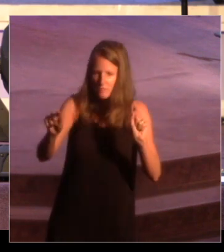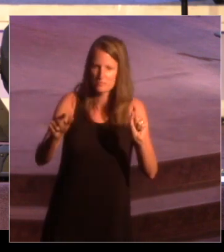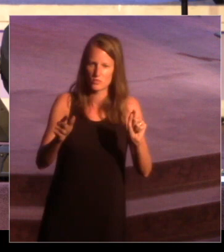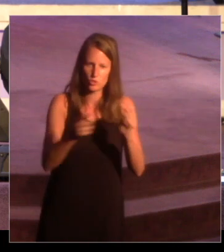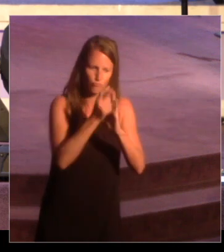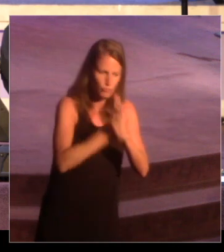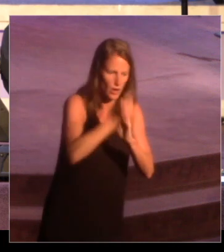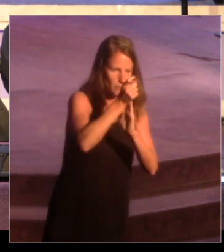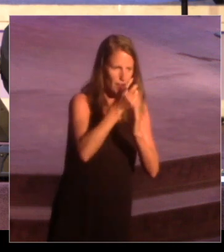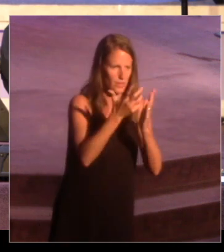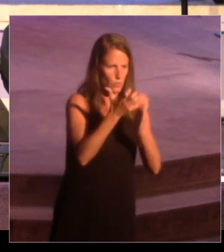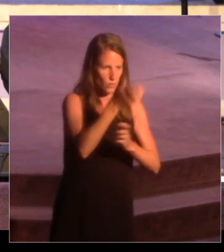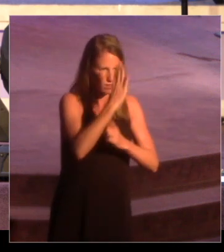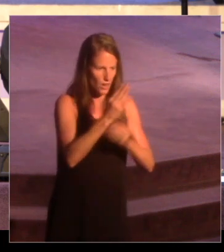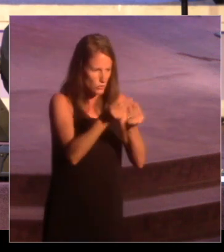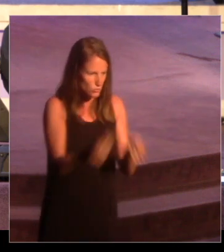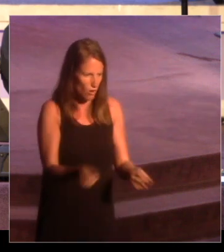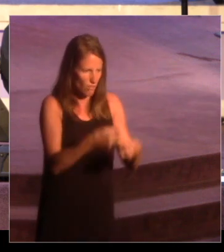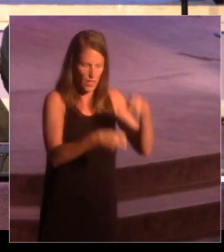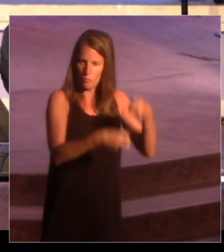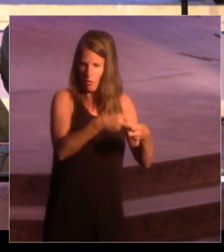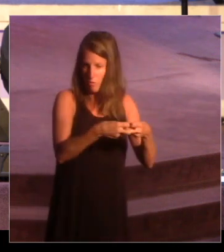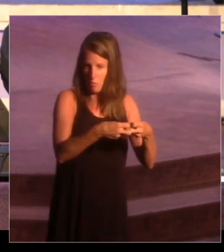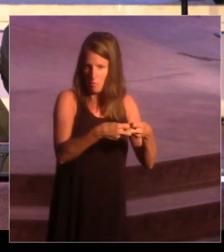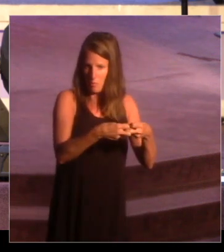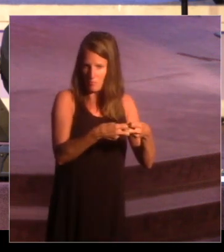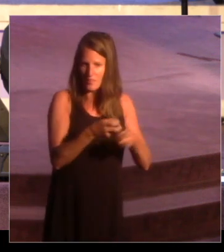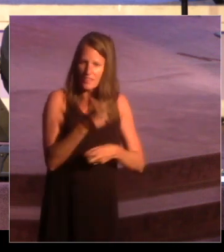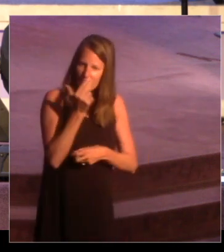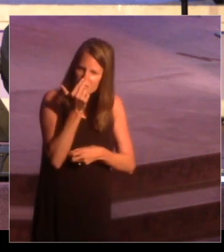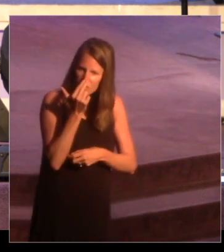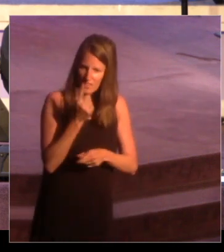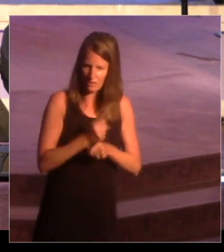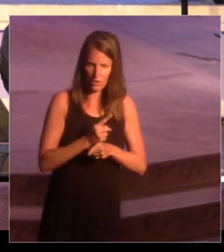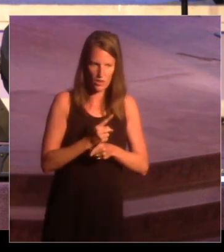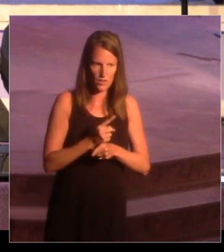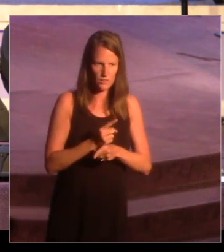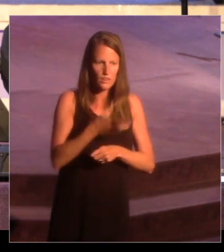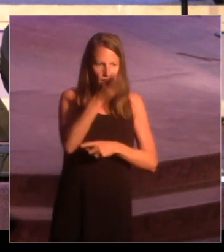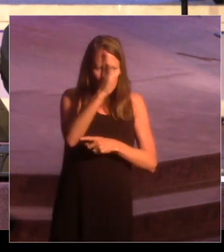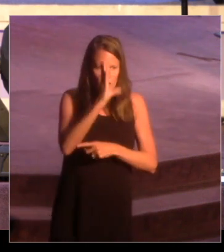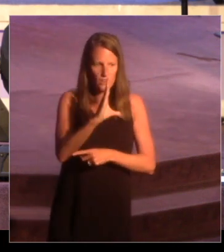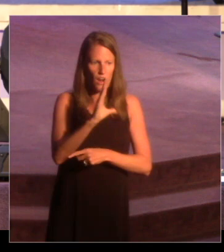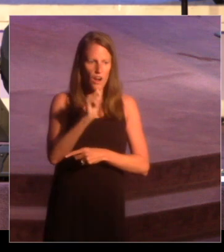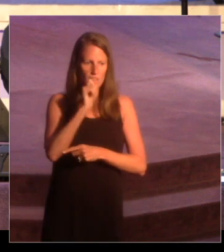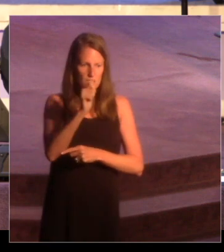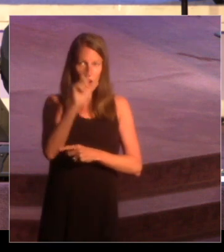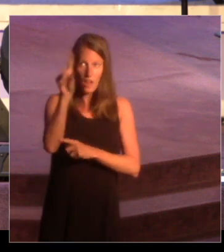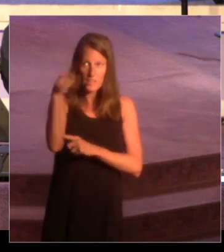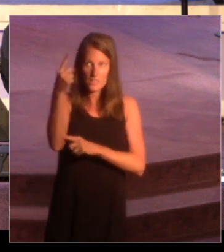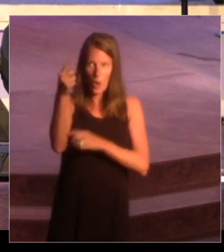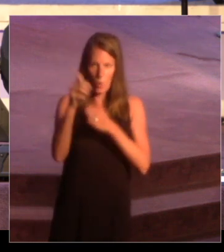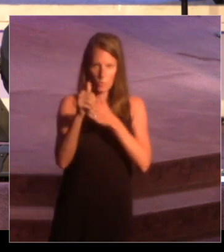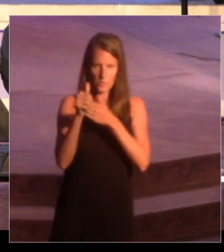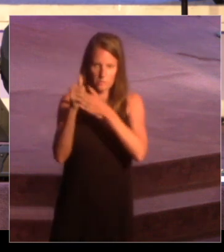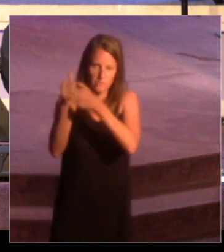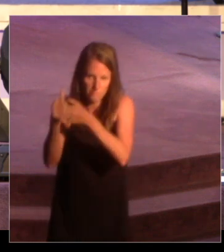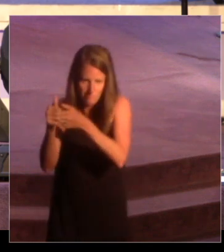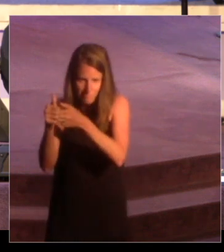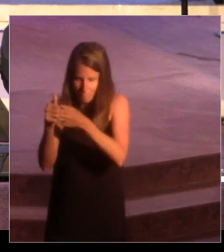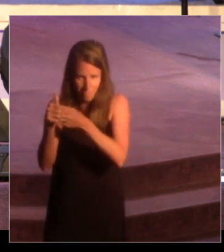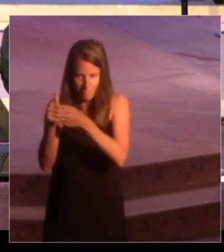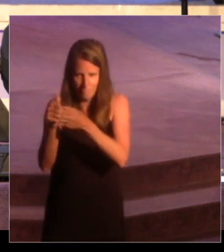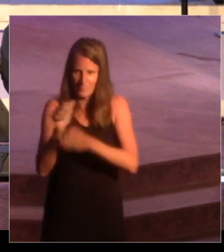to solve that problem that we were having. But here's the reality. Guidance is not the major idea of the will of